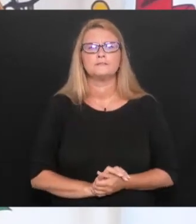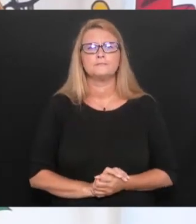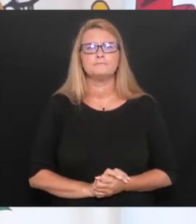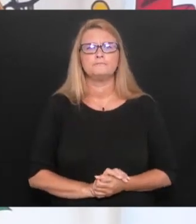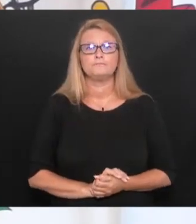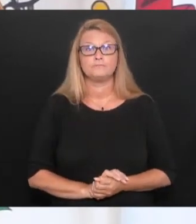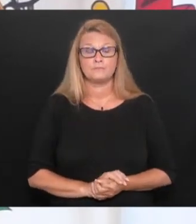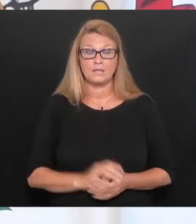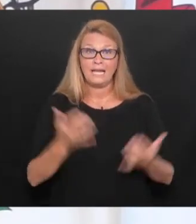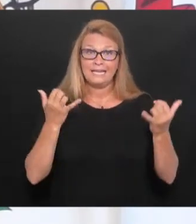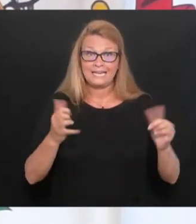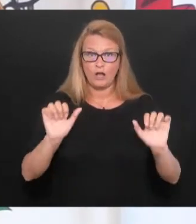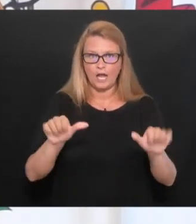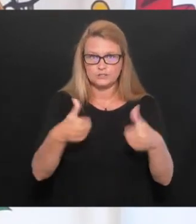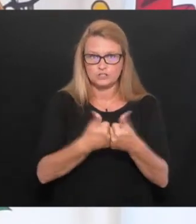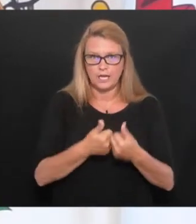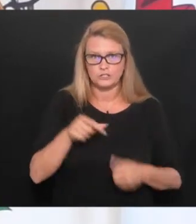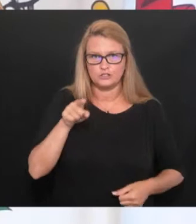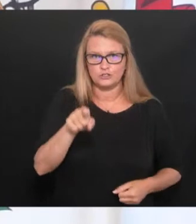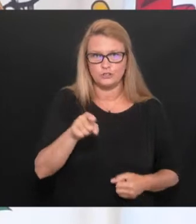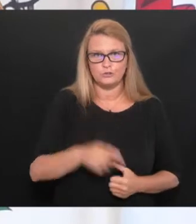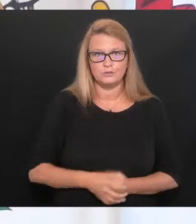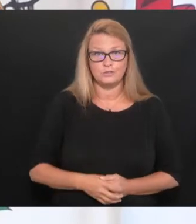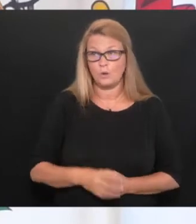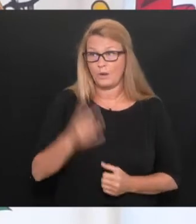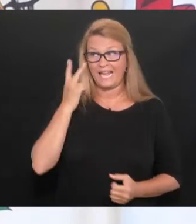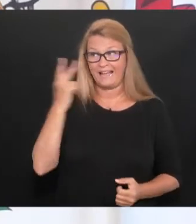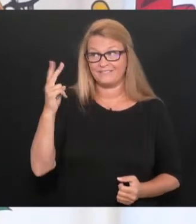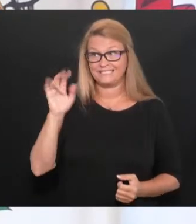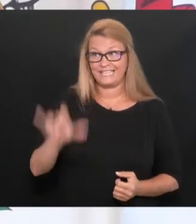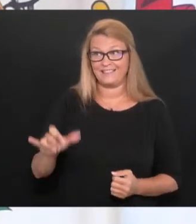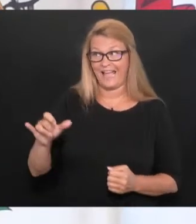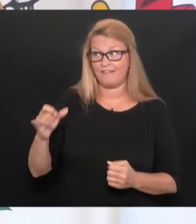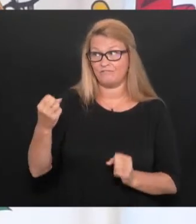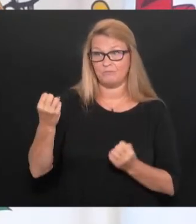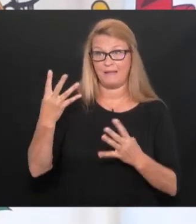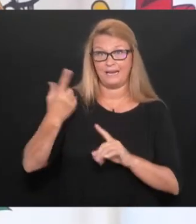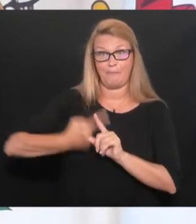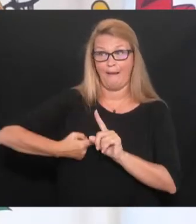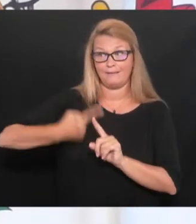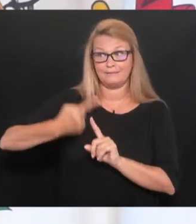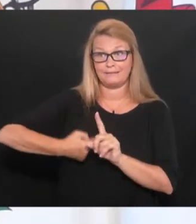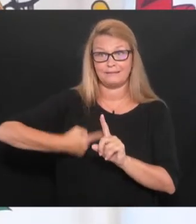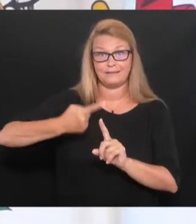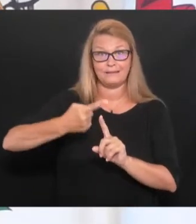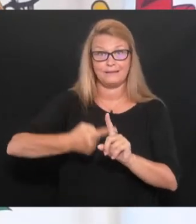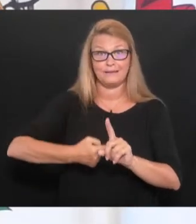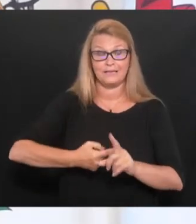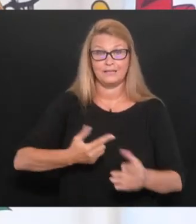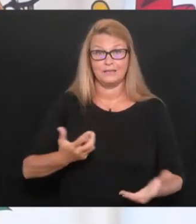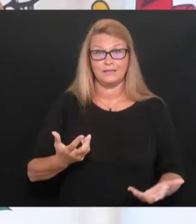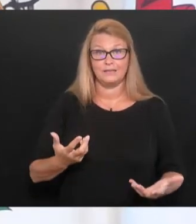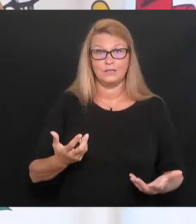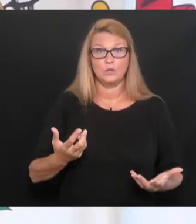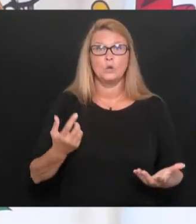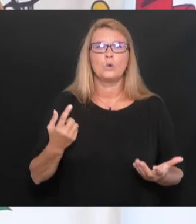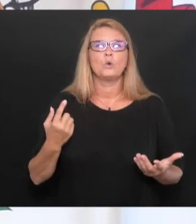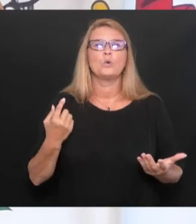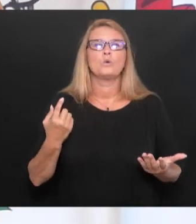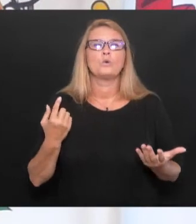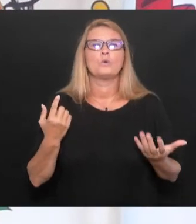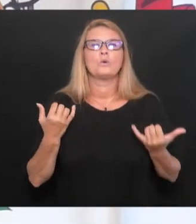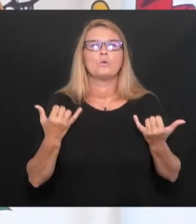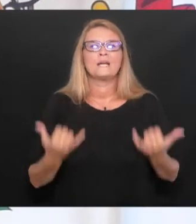I challenge you. You haven't seen that from us. We have been absolutely, we have really